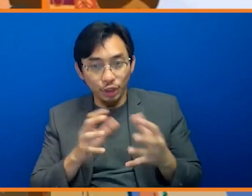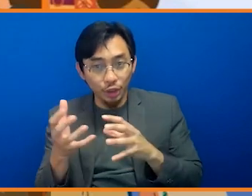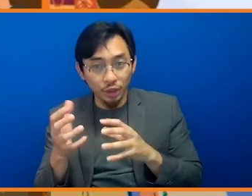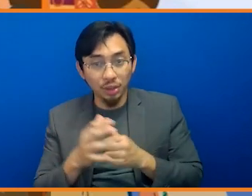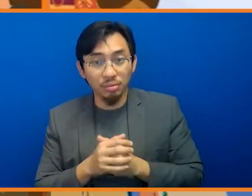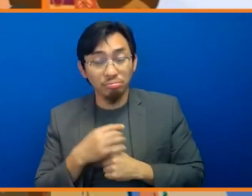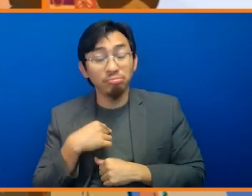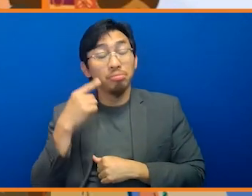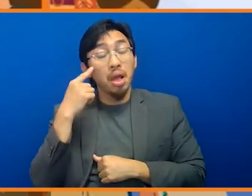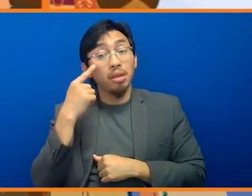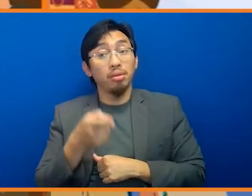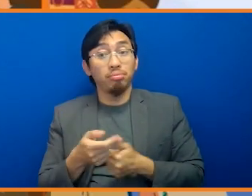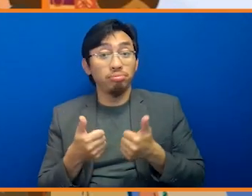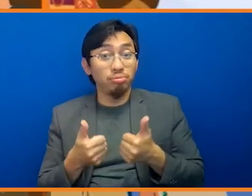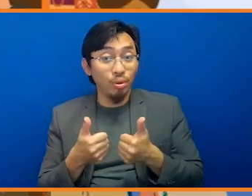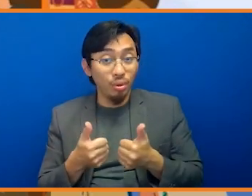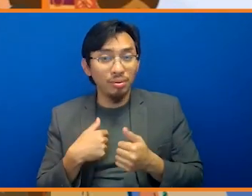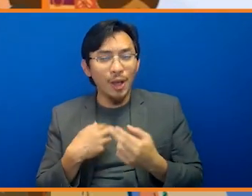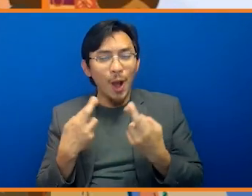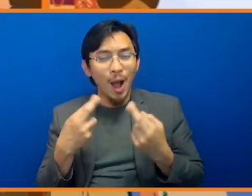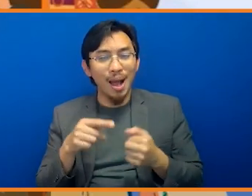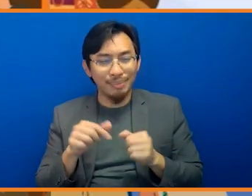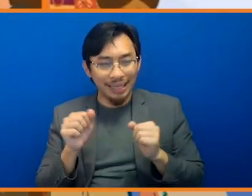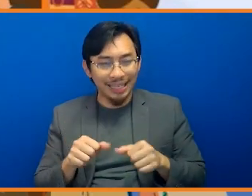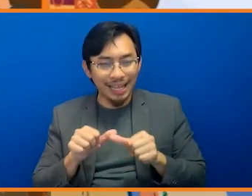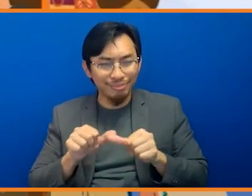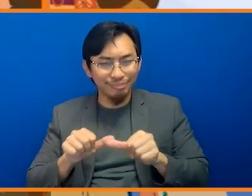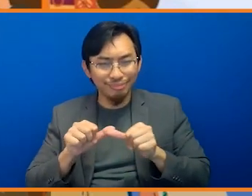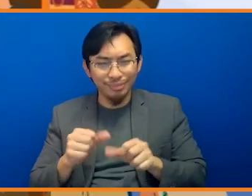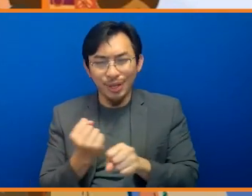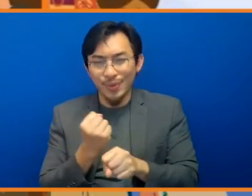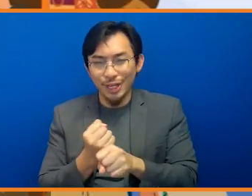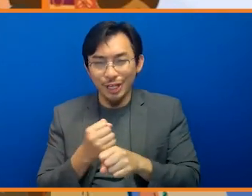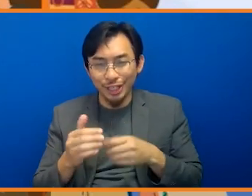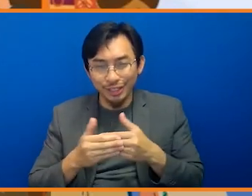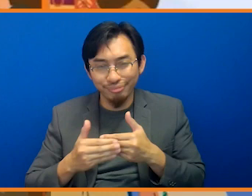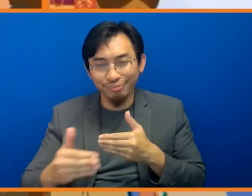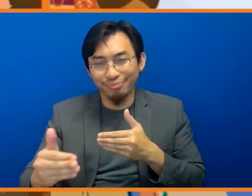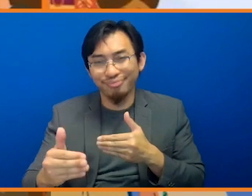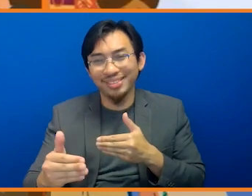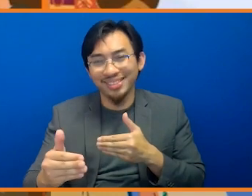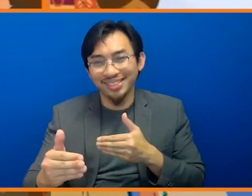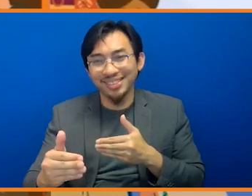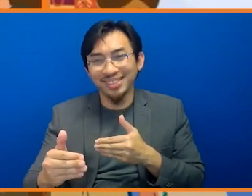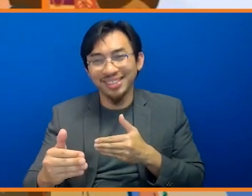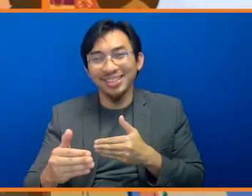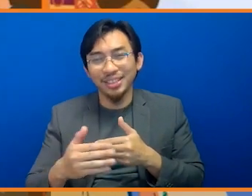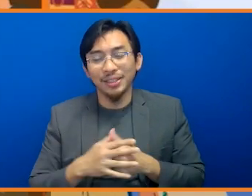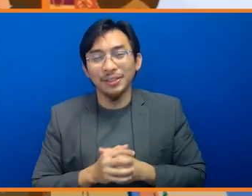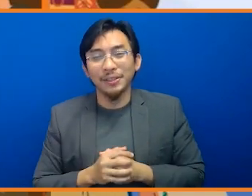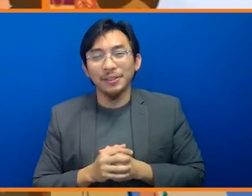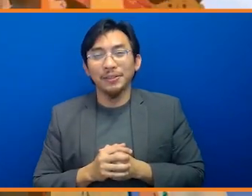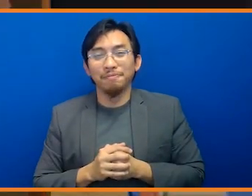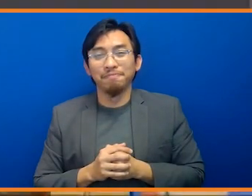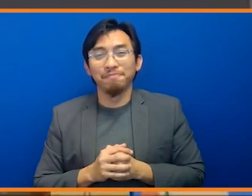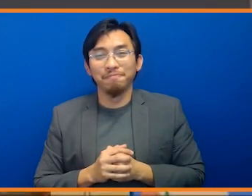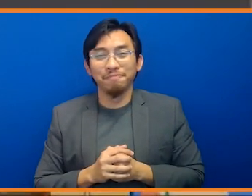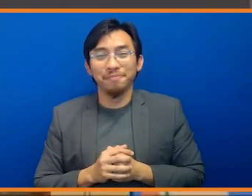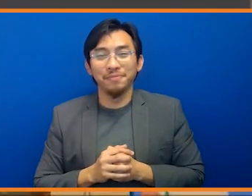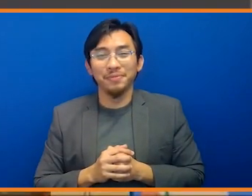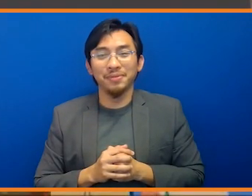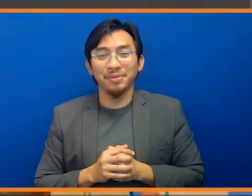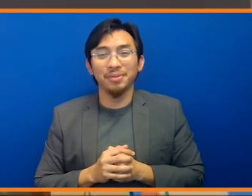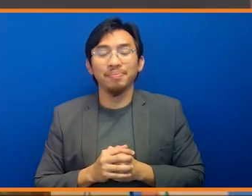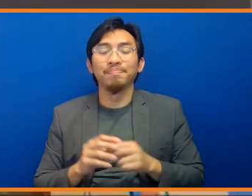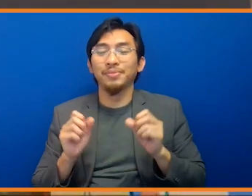I think it's very good. So yeah, I hope it will continue to work. Yeah.